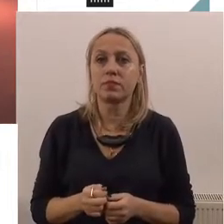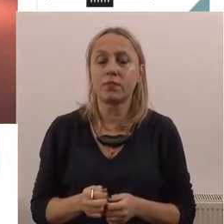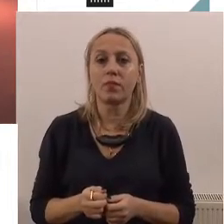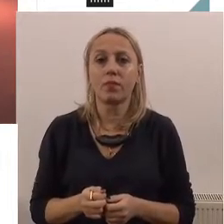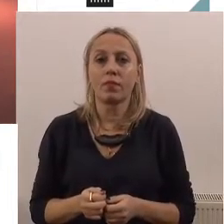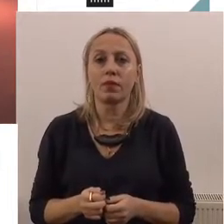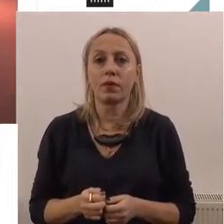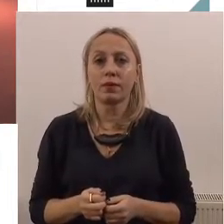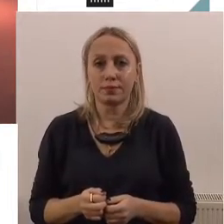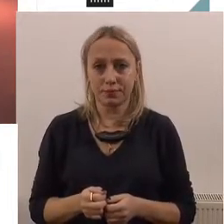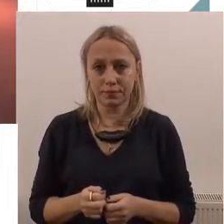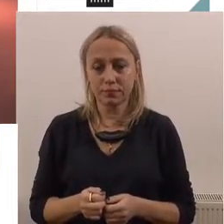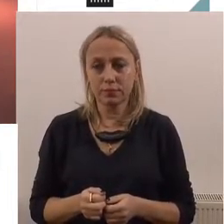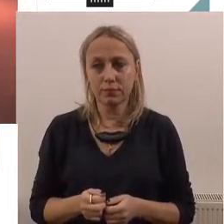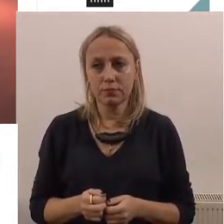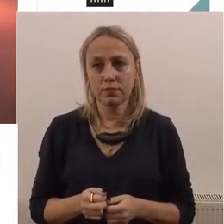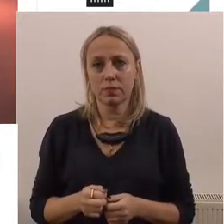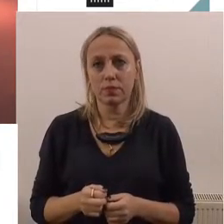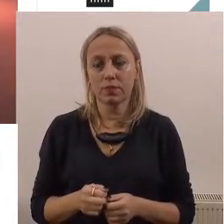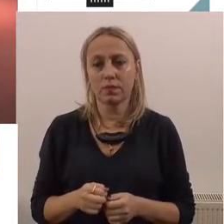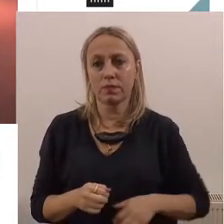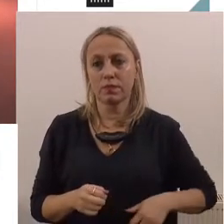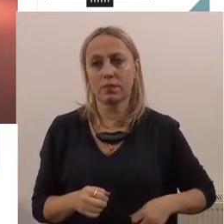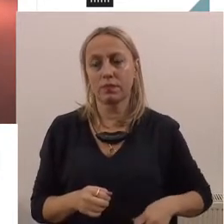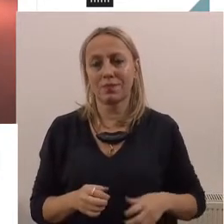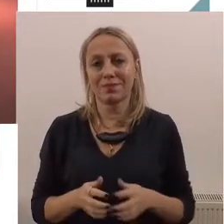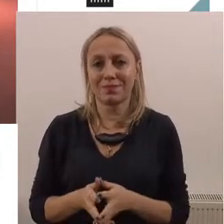Let's talk a bit about the local context.